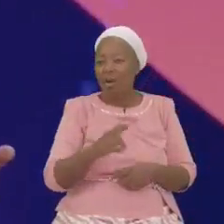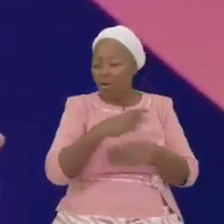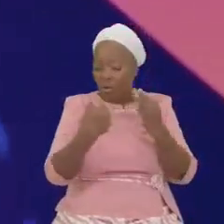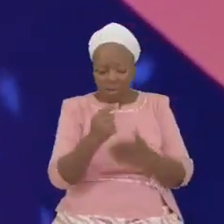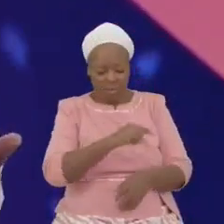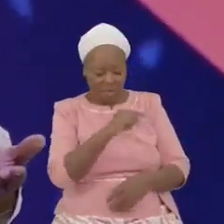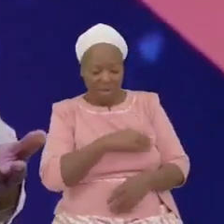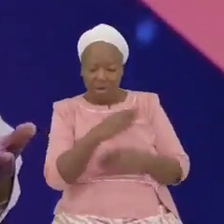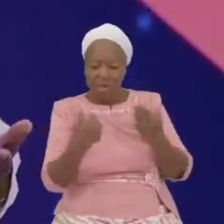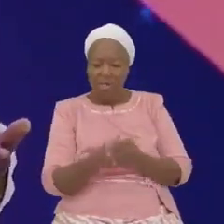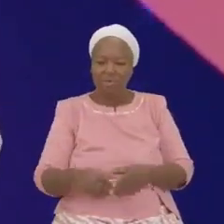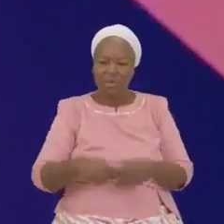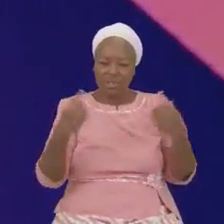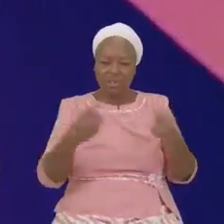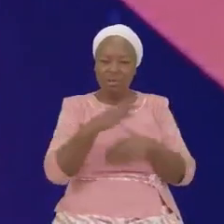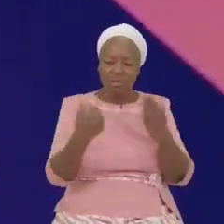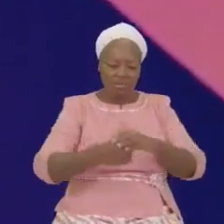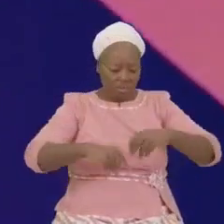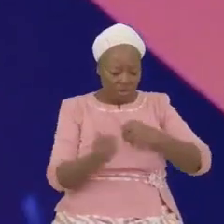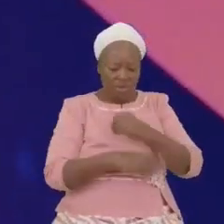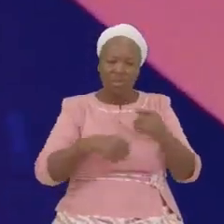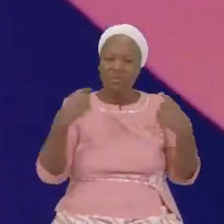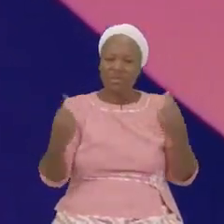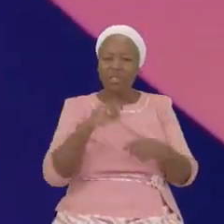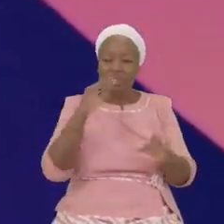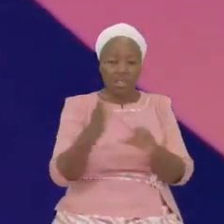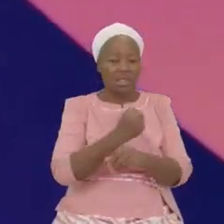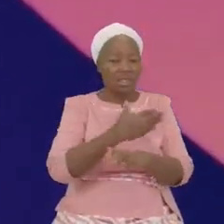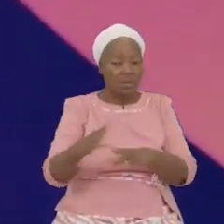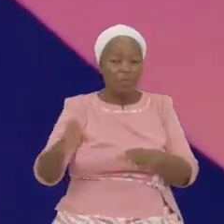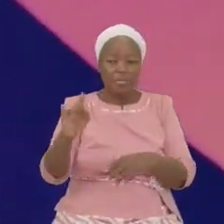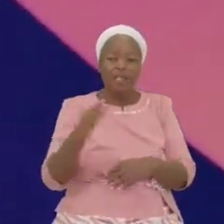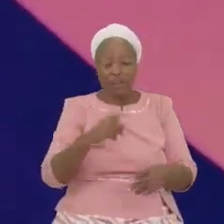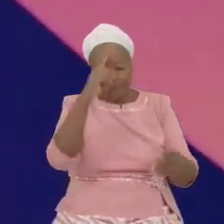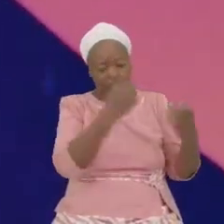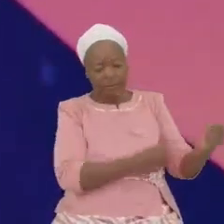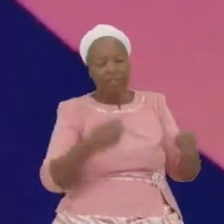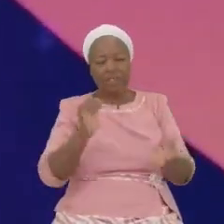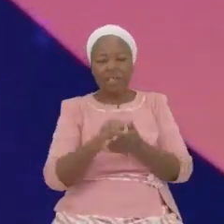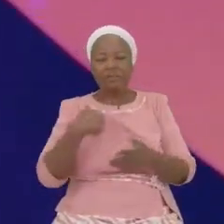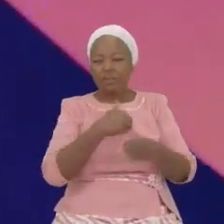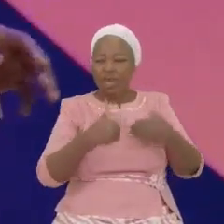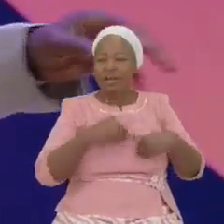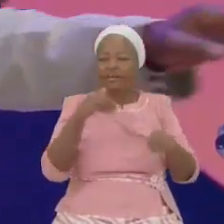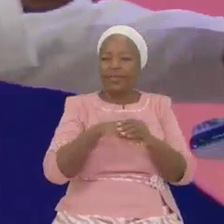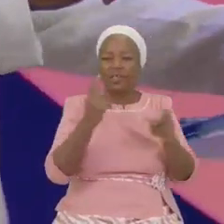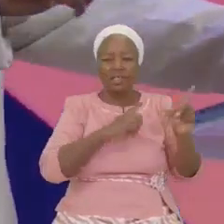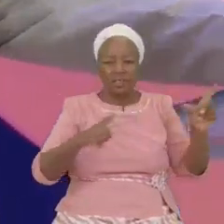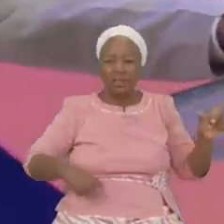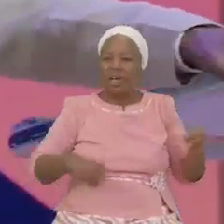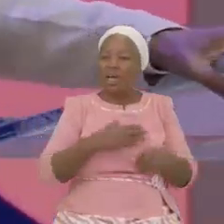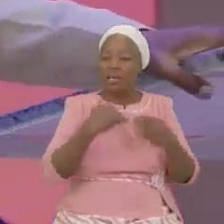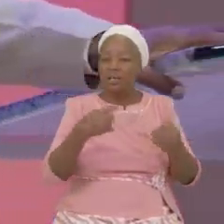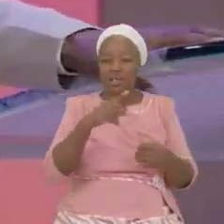our condemnation, all the punishment of sin is taken away by the faith we have in the Lord. And now he